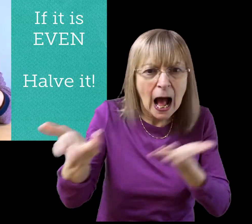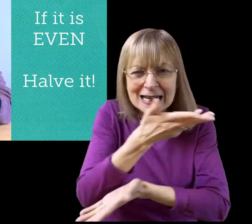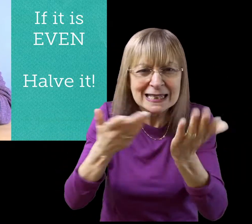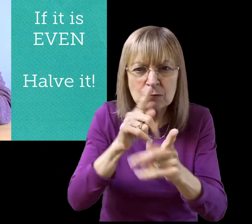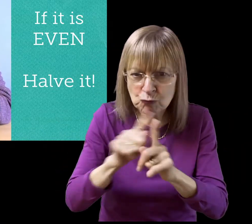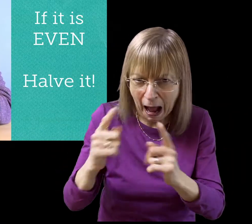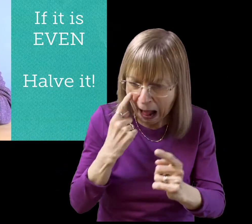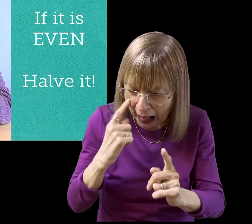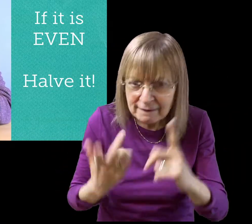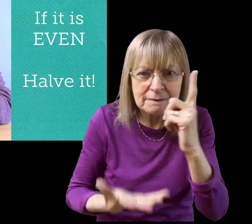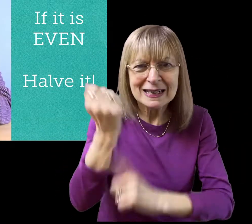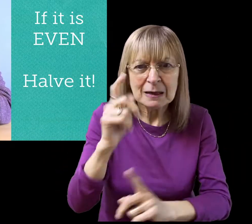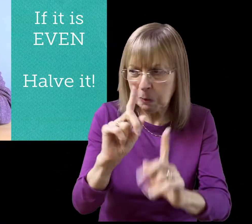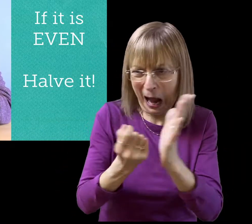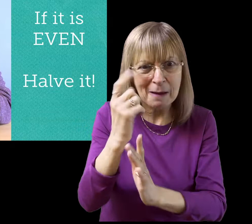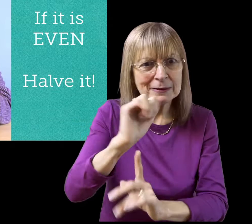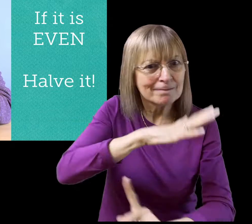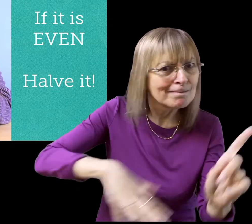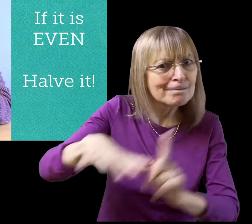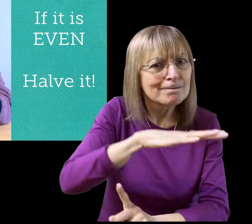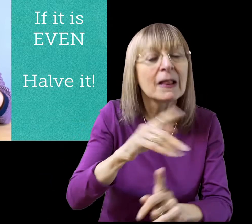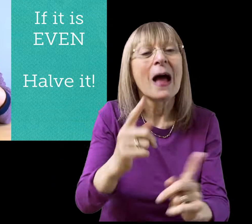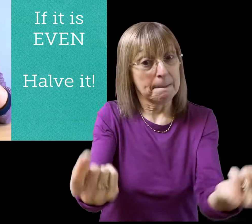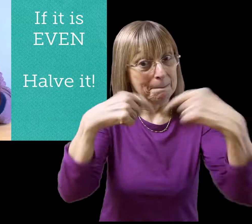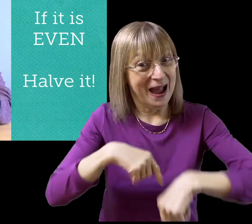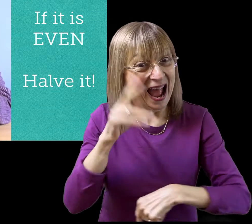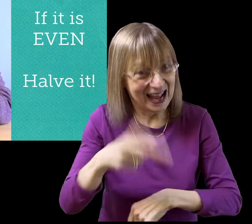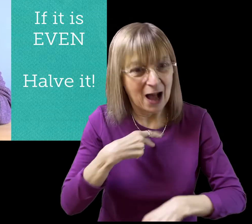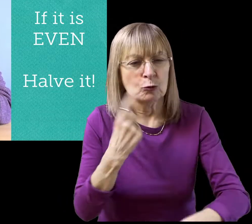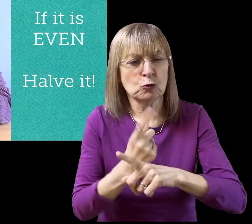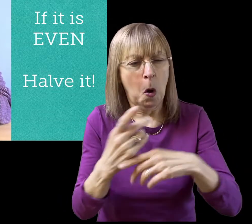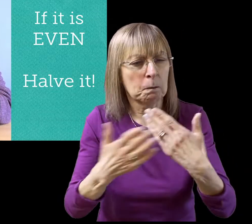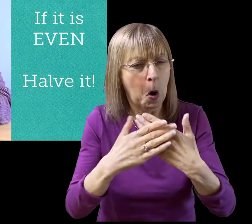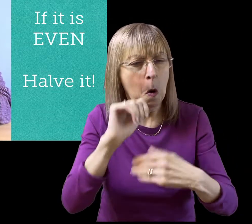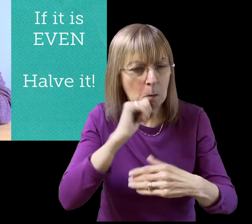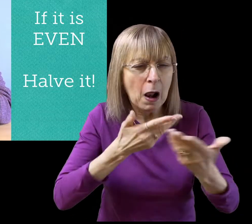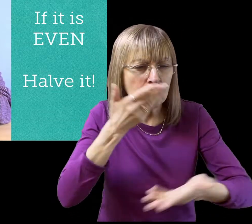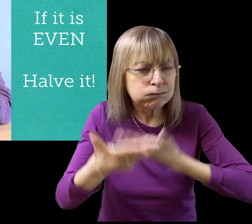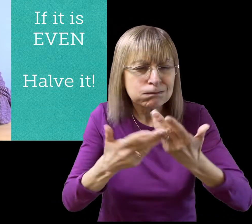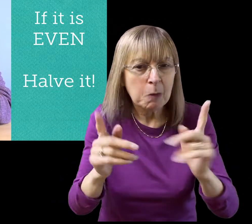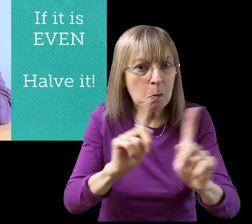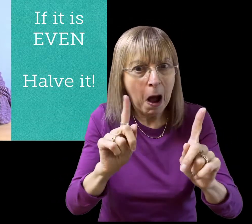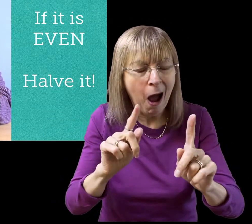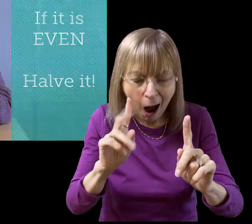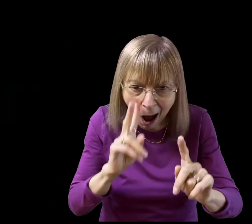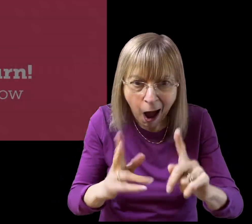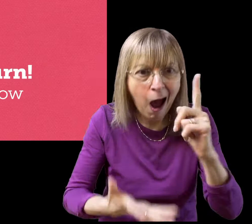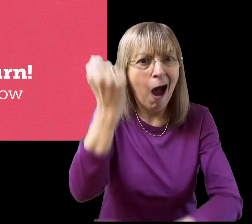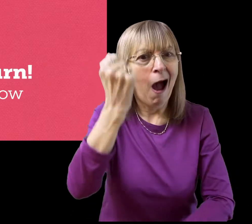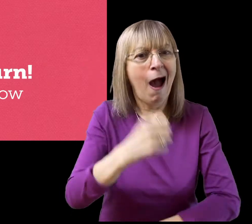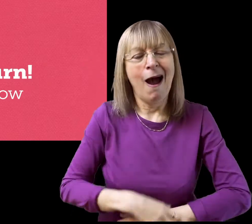your ideas, find out what happens amongst yourselves, and come back here and I'm going to talk a little bit more about the potential outcomes.